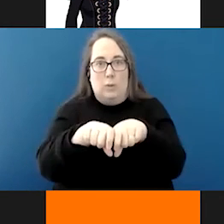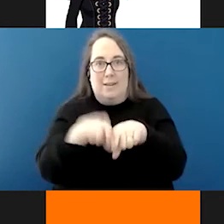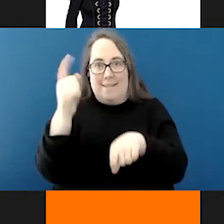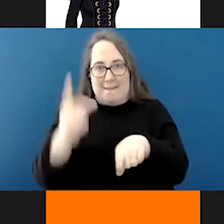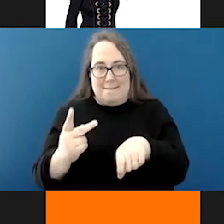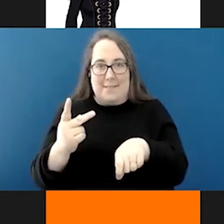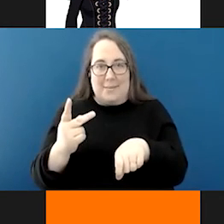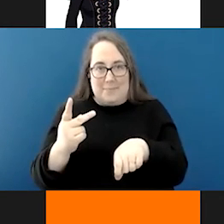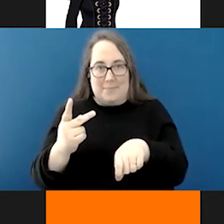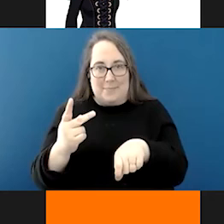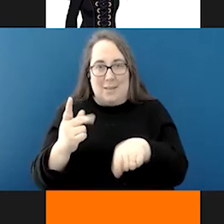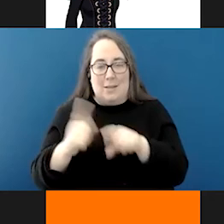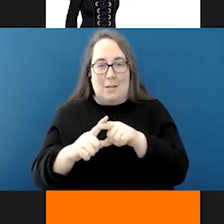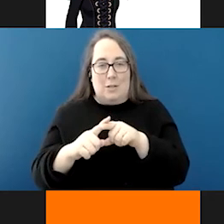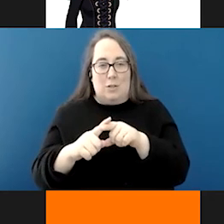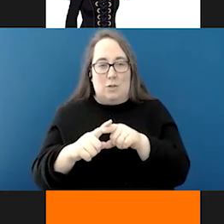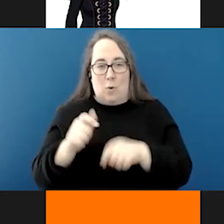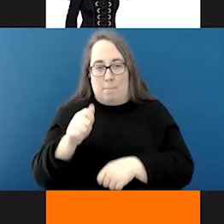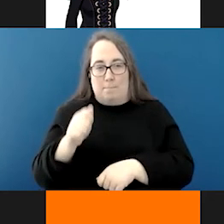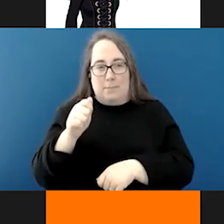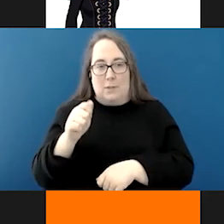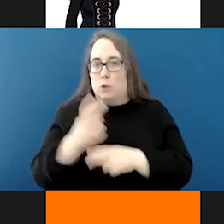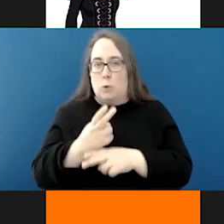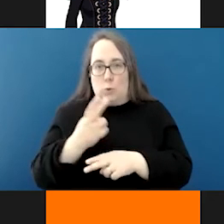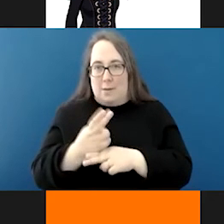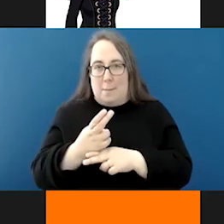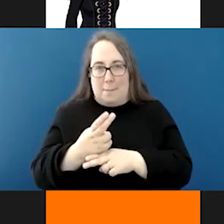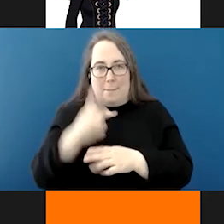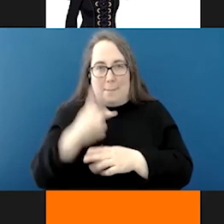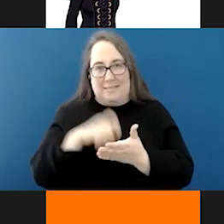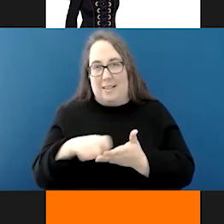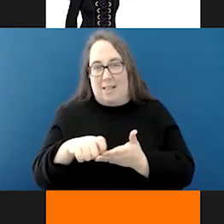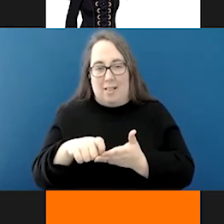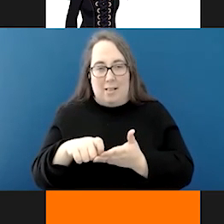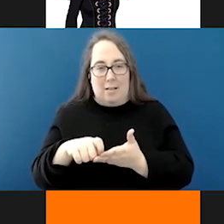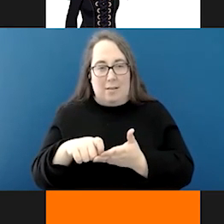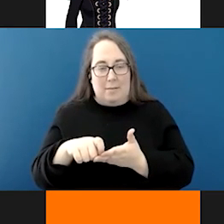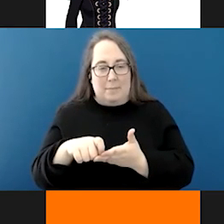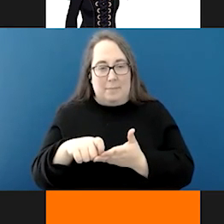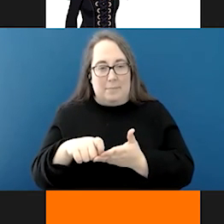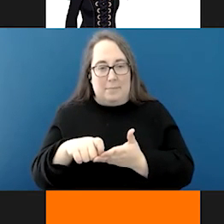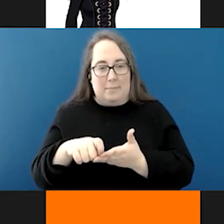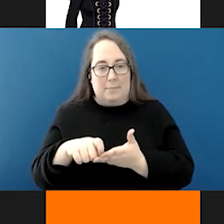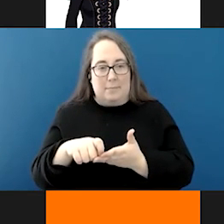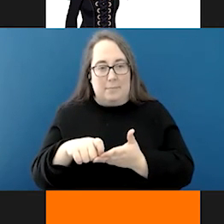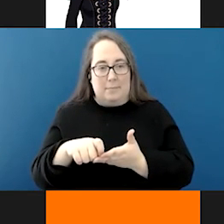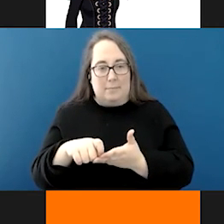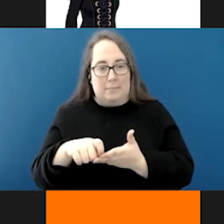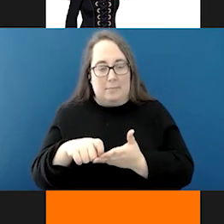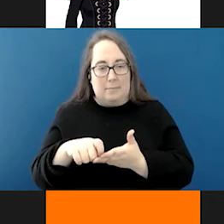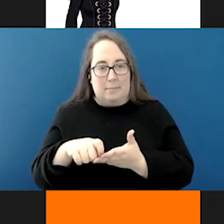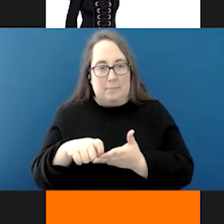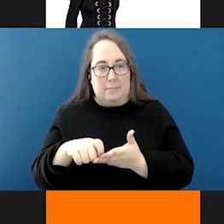to put the holes in. You can just use your pencil point to get it started.